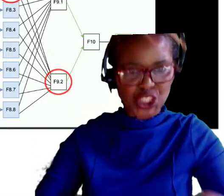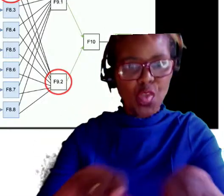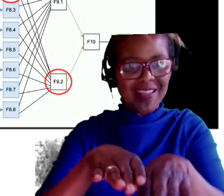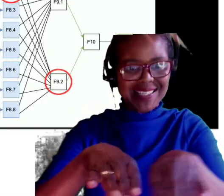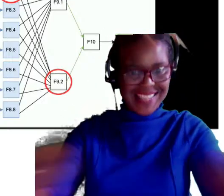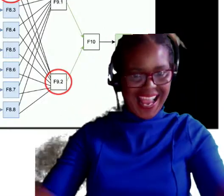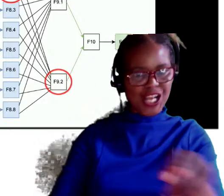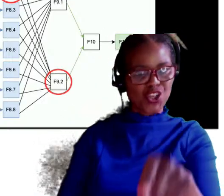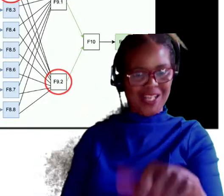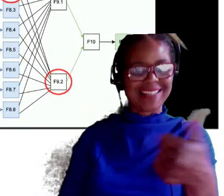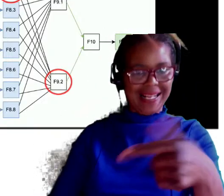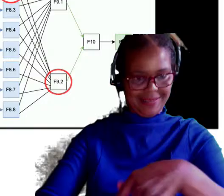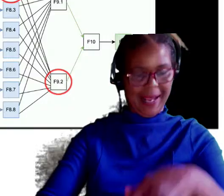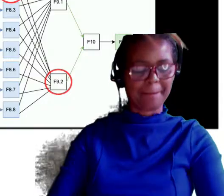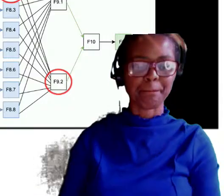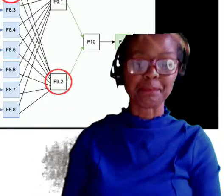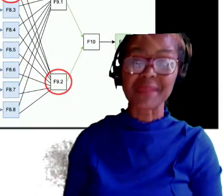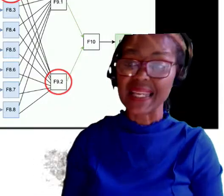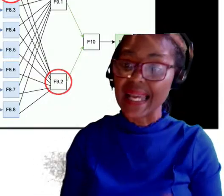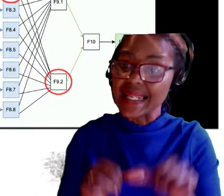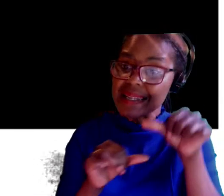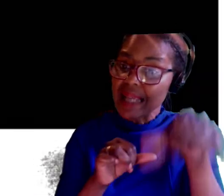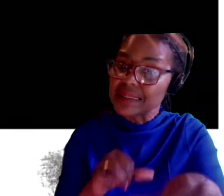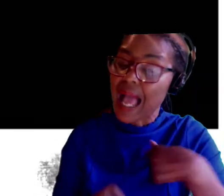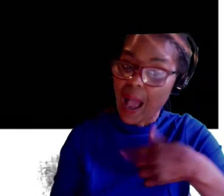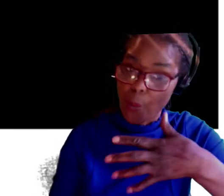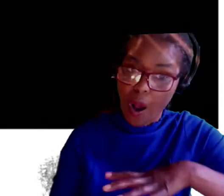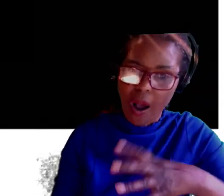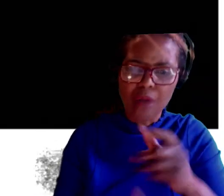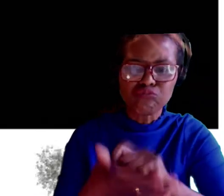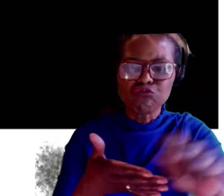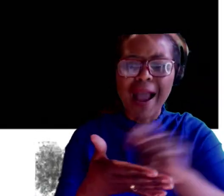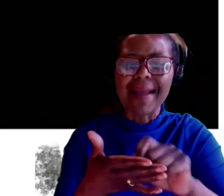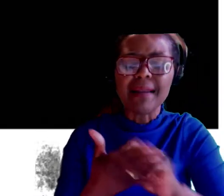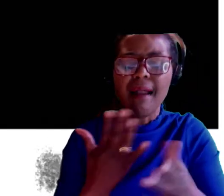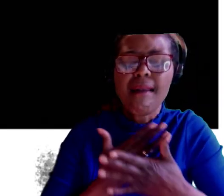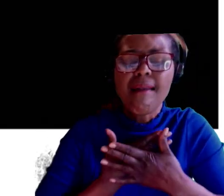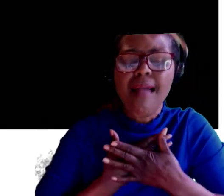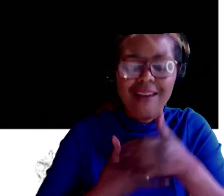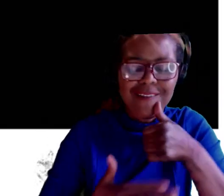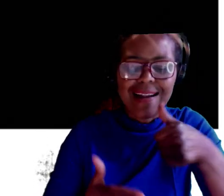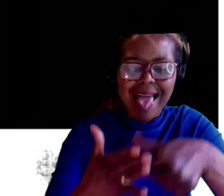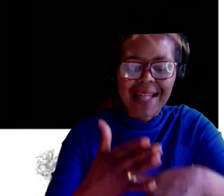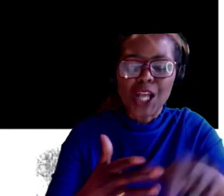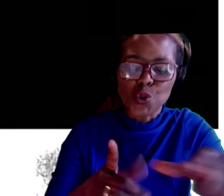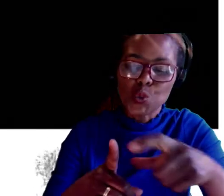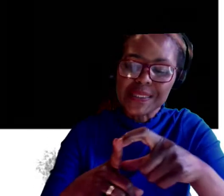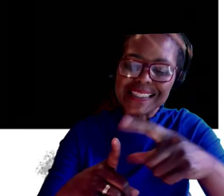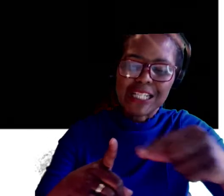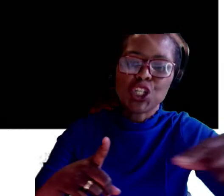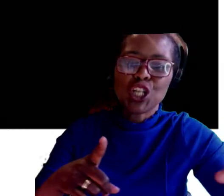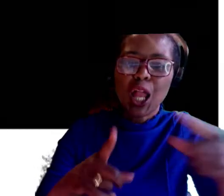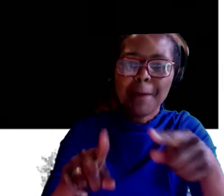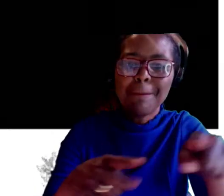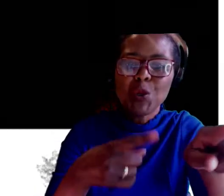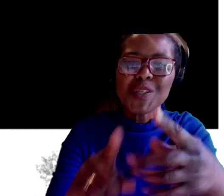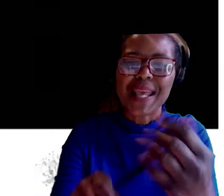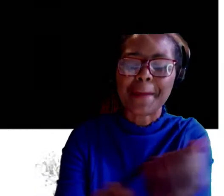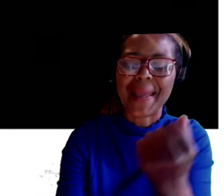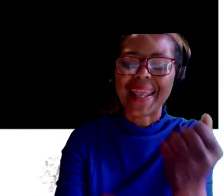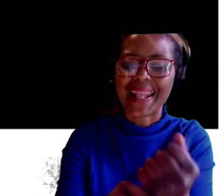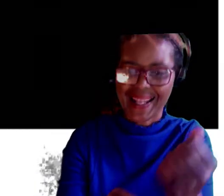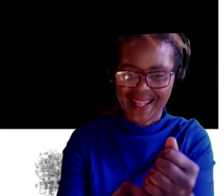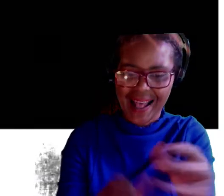want to write a love letter to digital music making and sampling, something on the complications of modern commercial